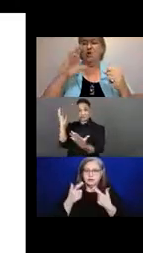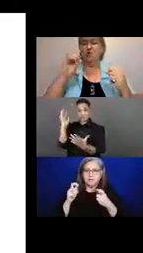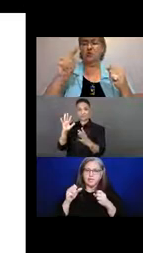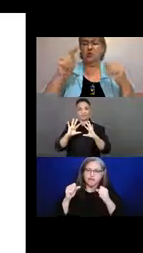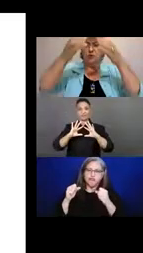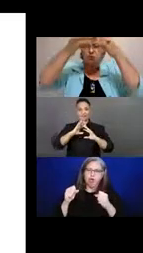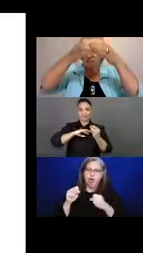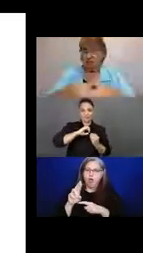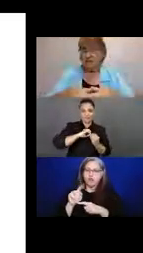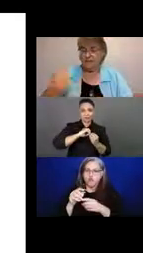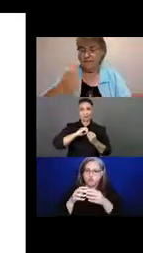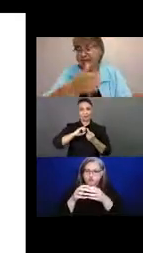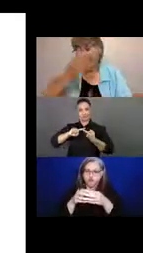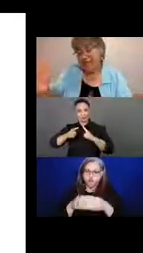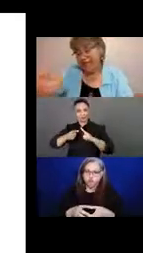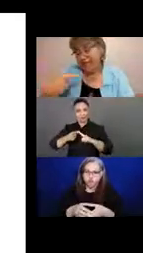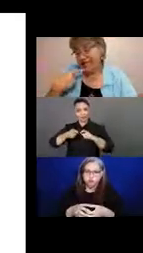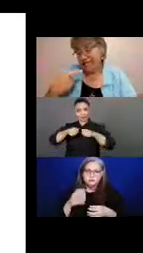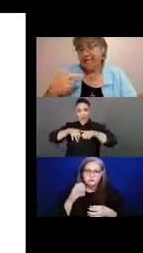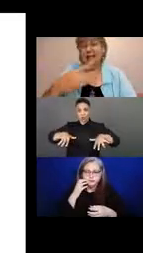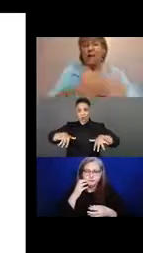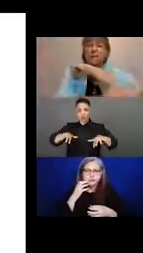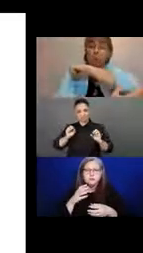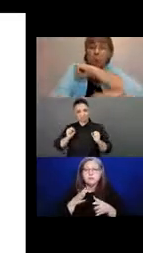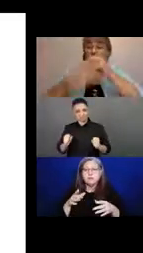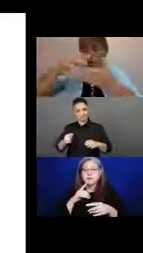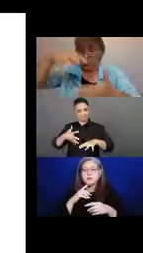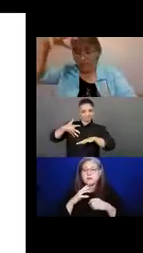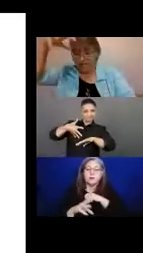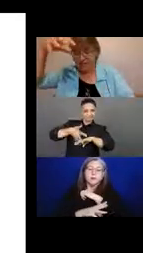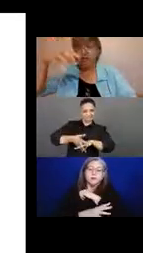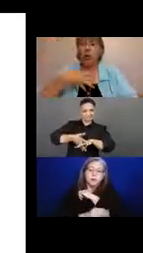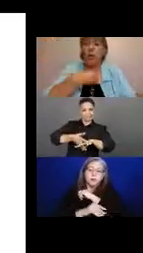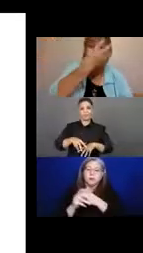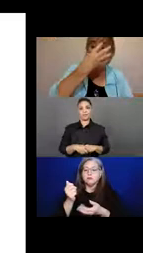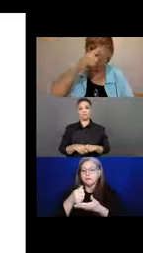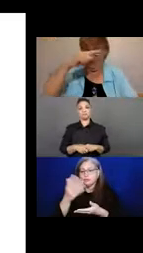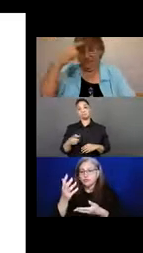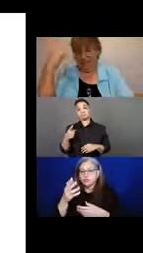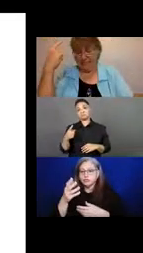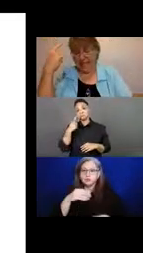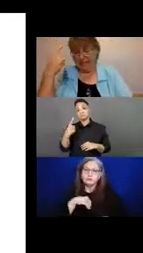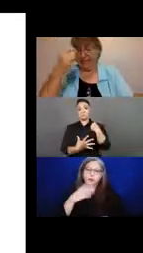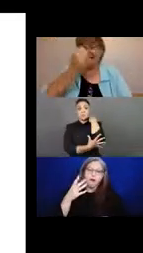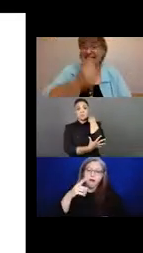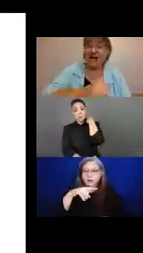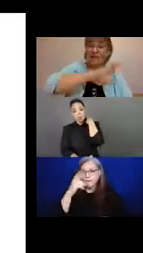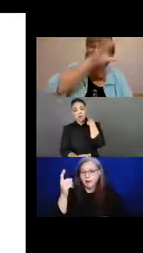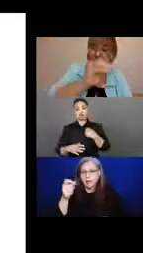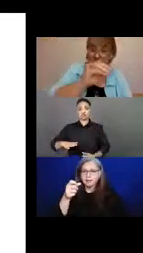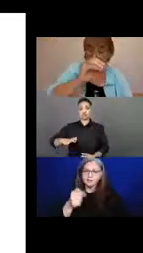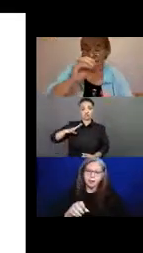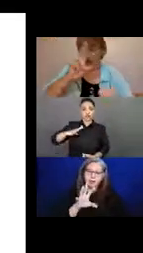strong roots. Then it says poor, rich, white, black,